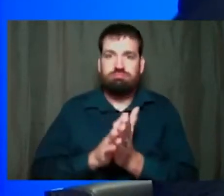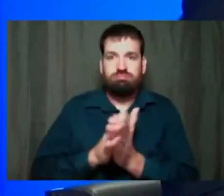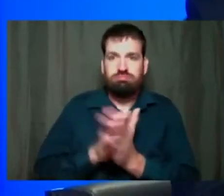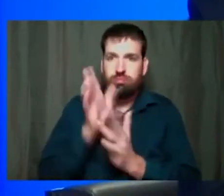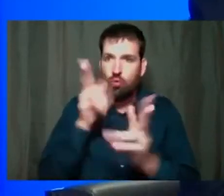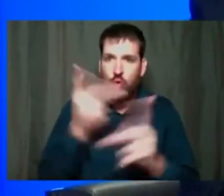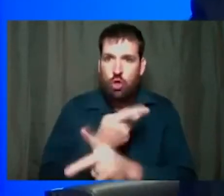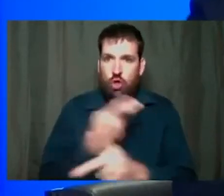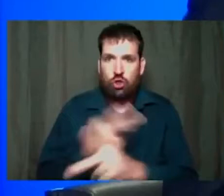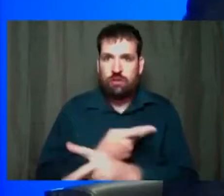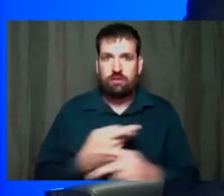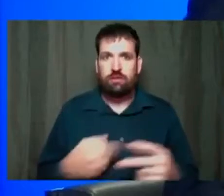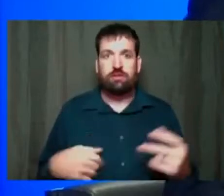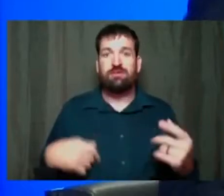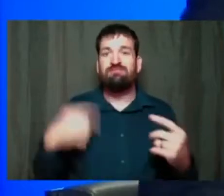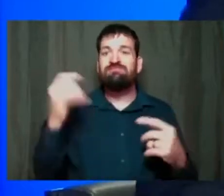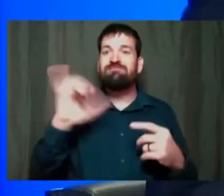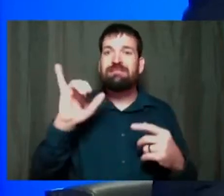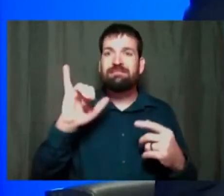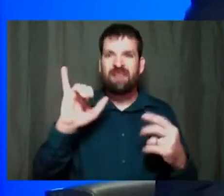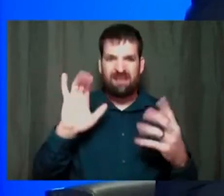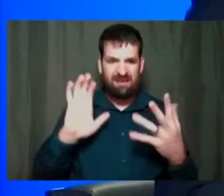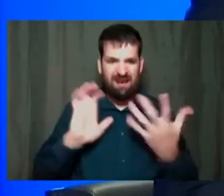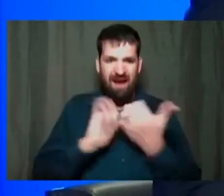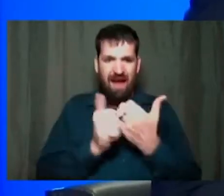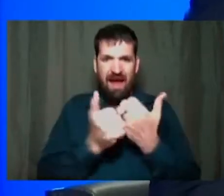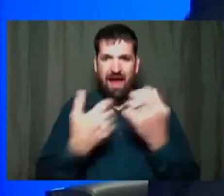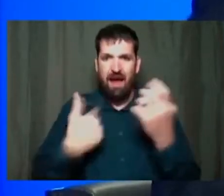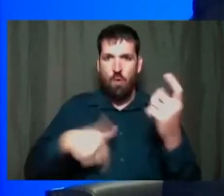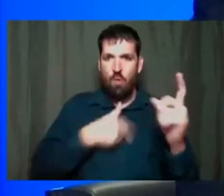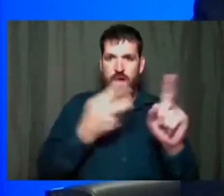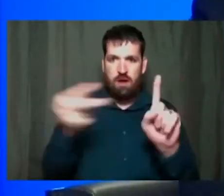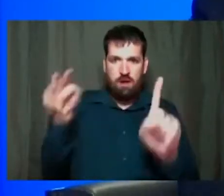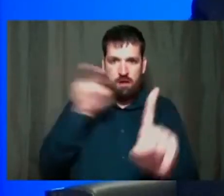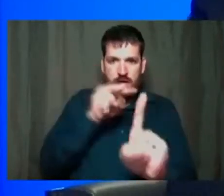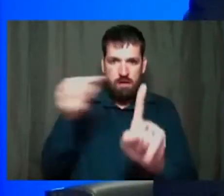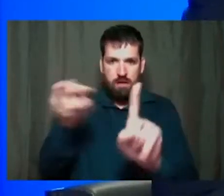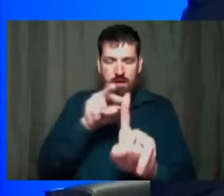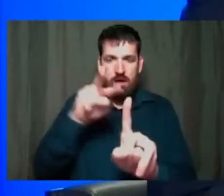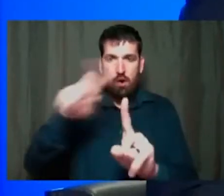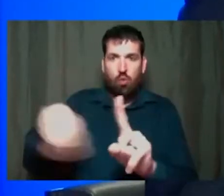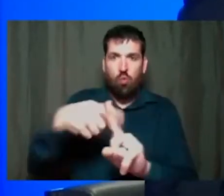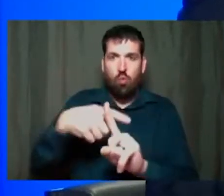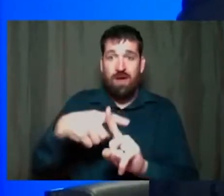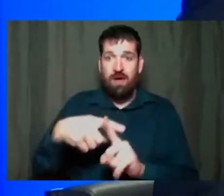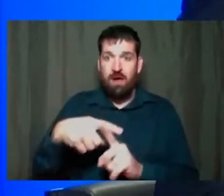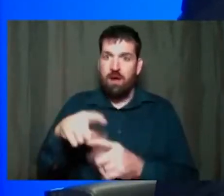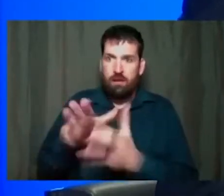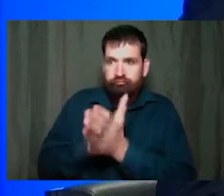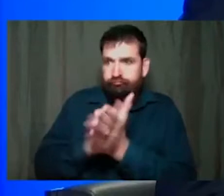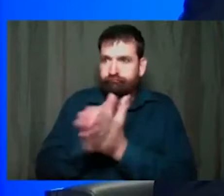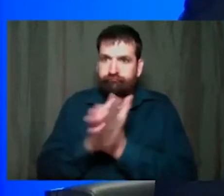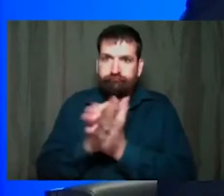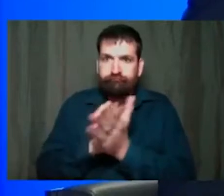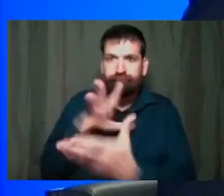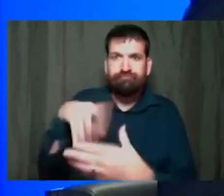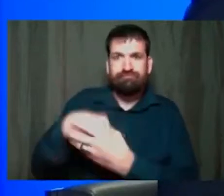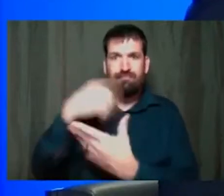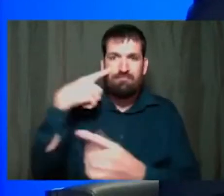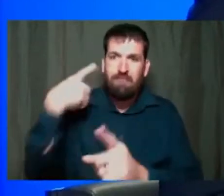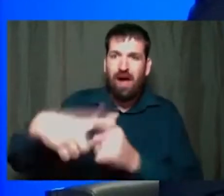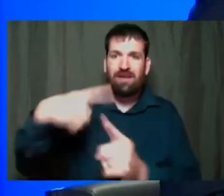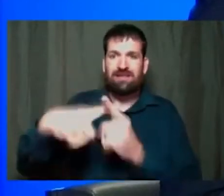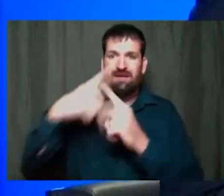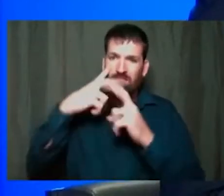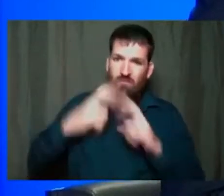lens that we see the world through. So when we're feeding it active engagement and when we're feeding it positive reflection, when